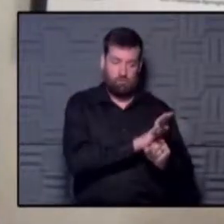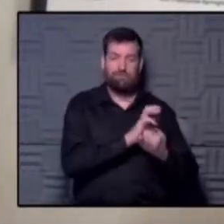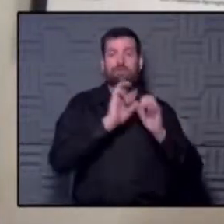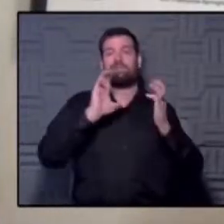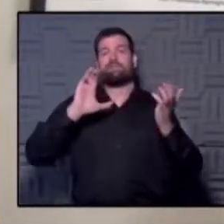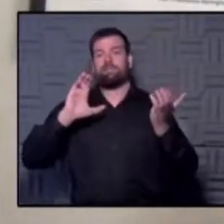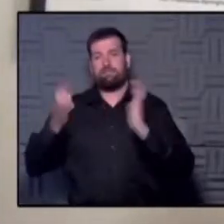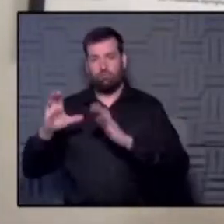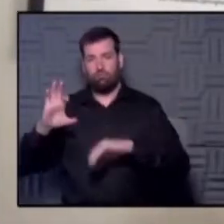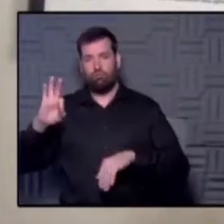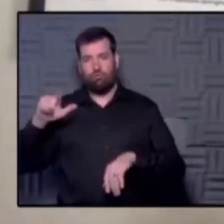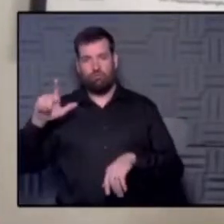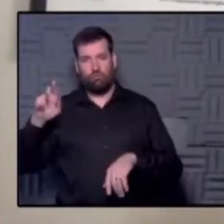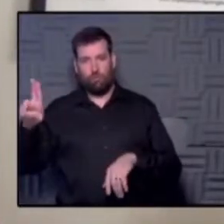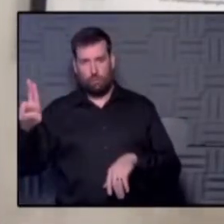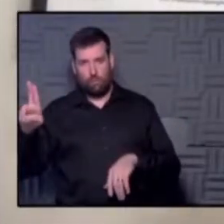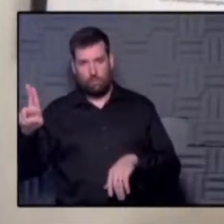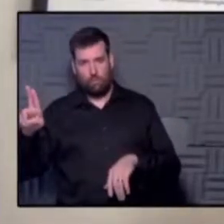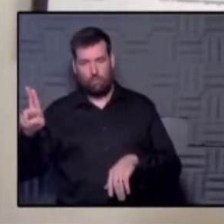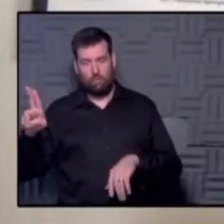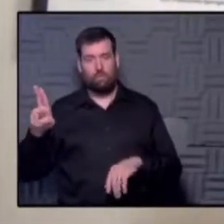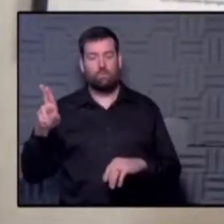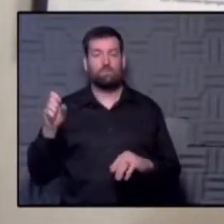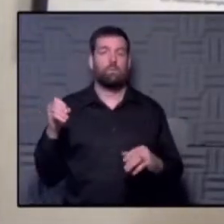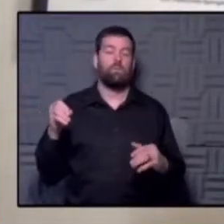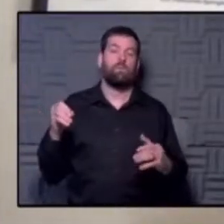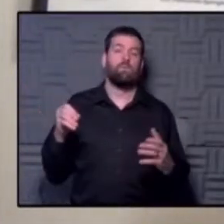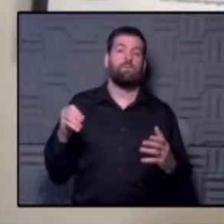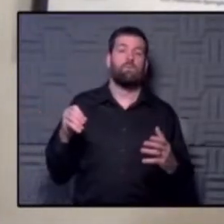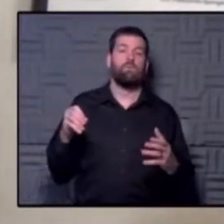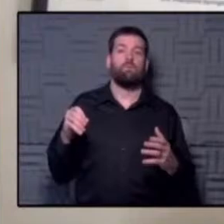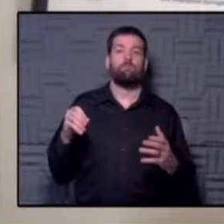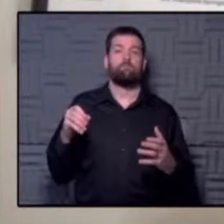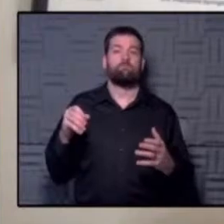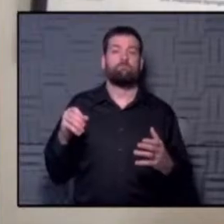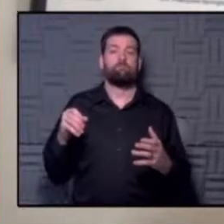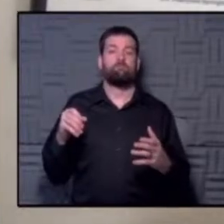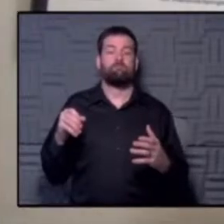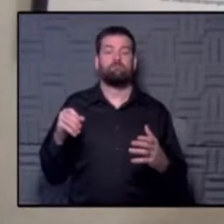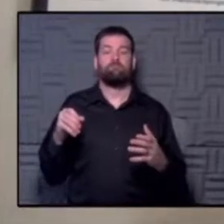the flu. And so that's where you don't want to